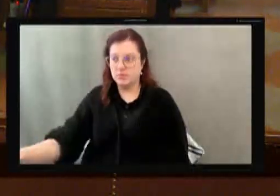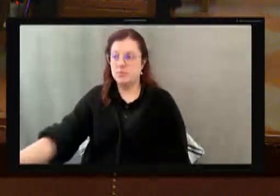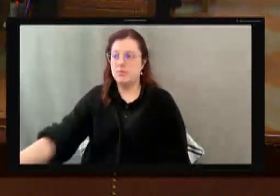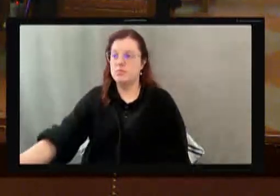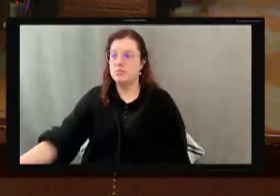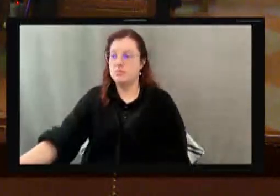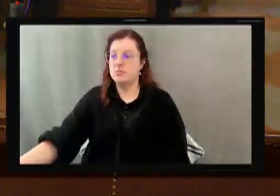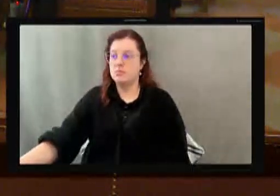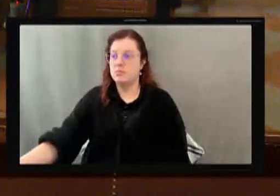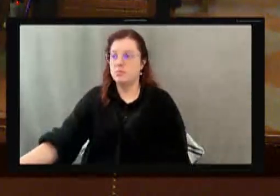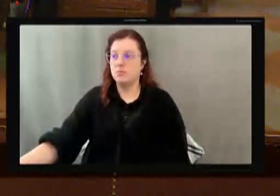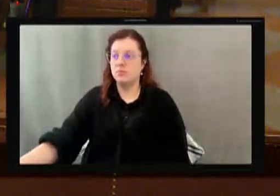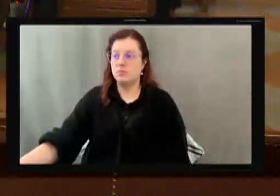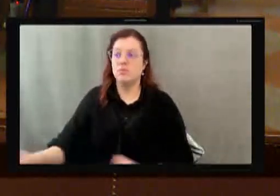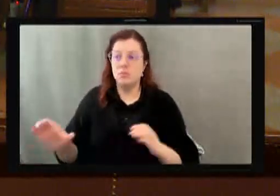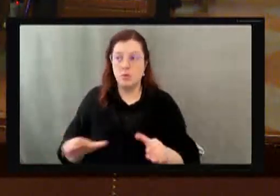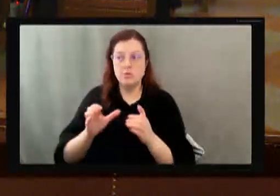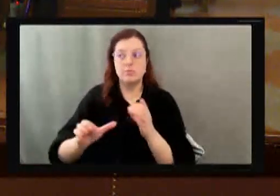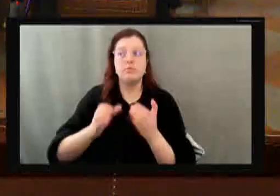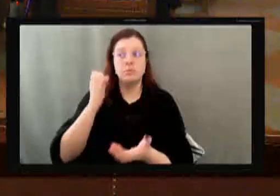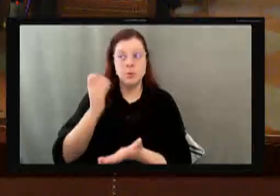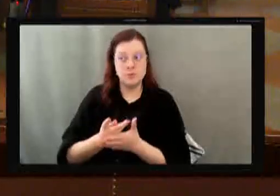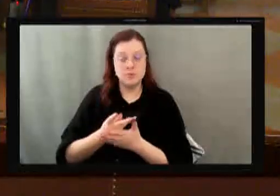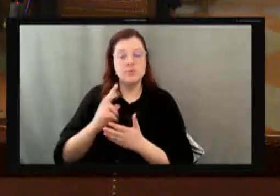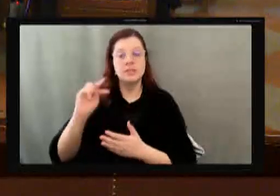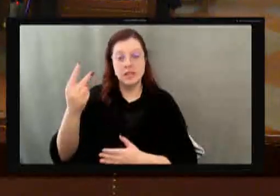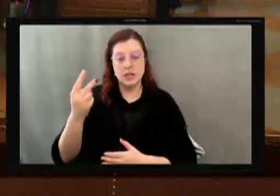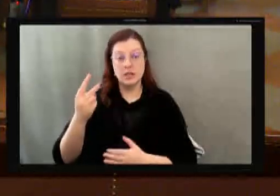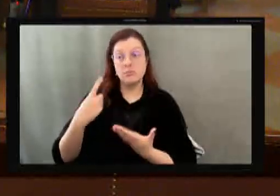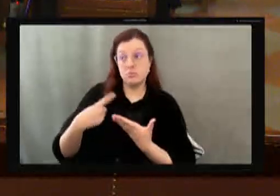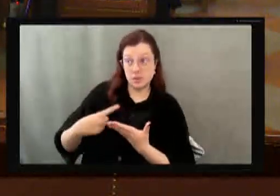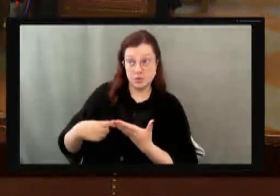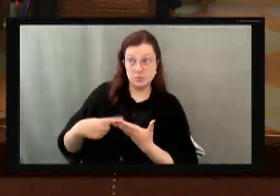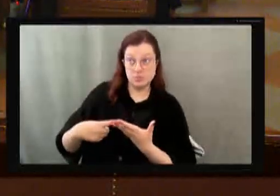Motion to approve. Second. Second. Discussion.